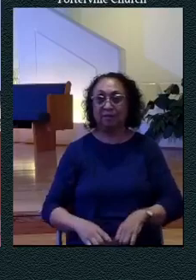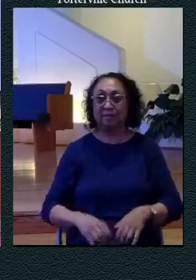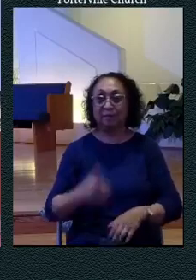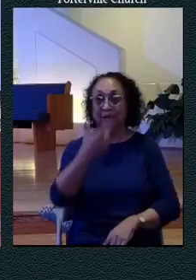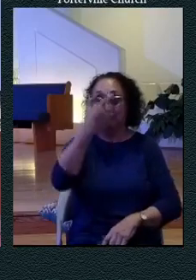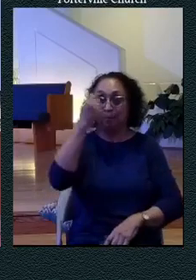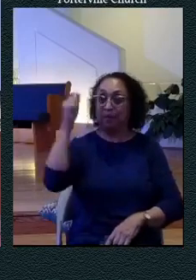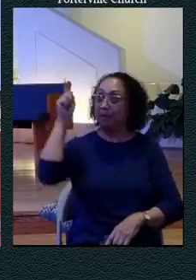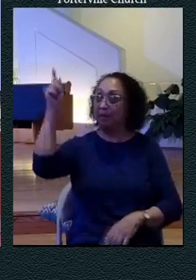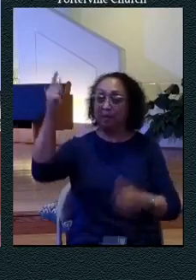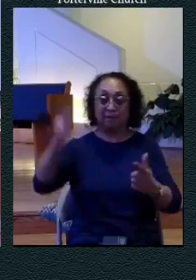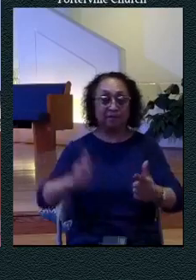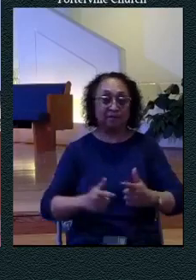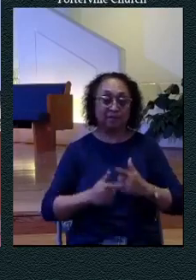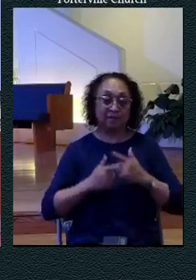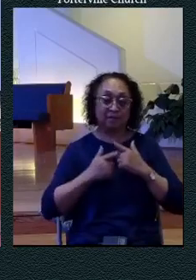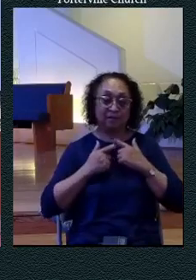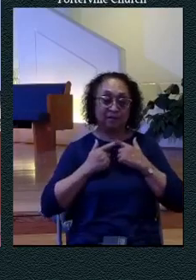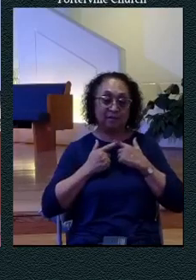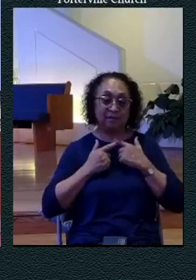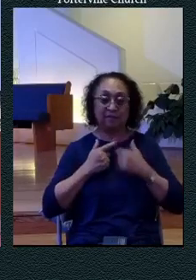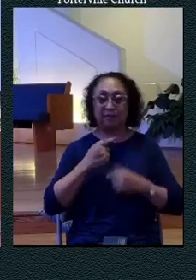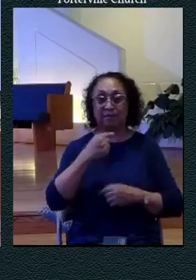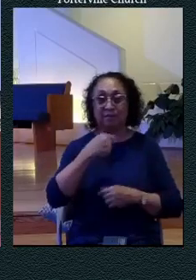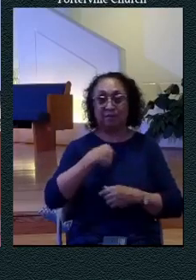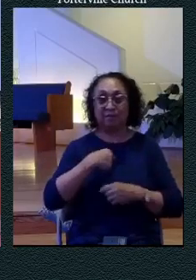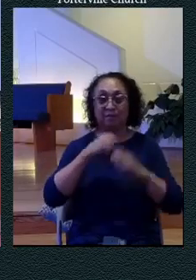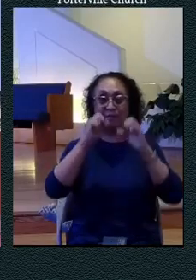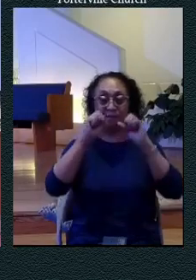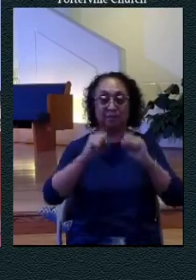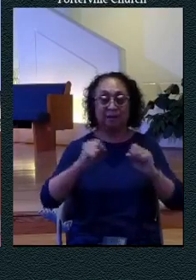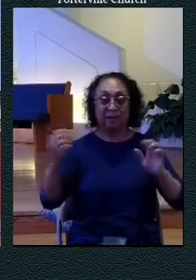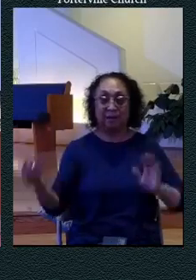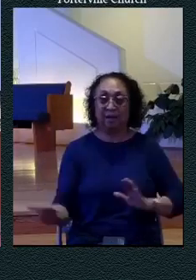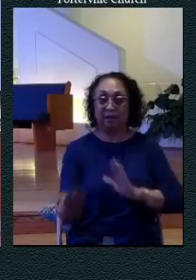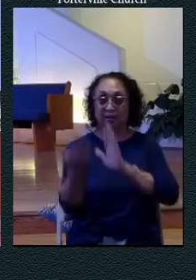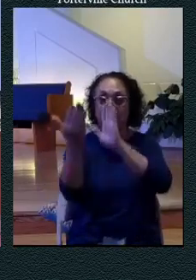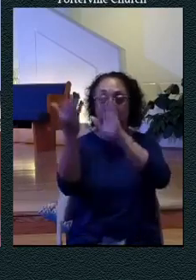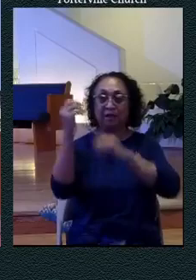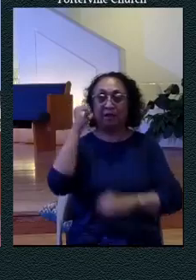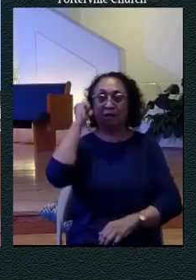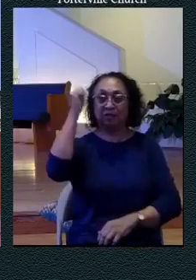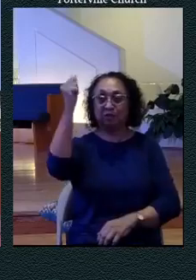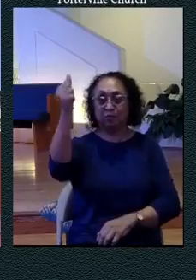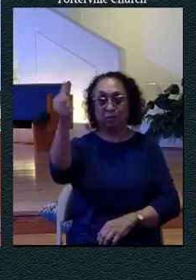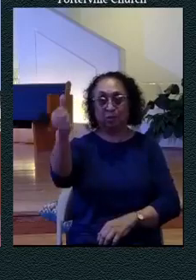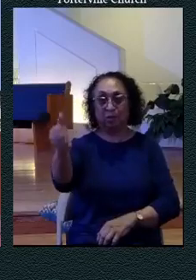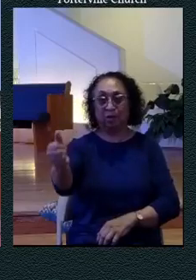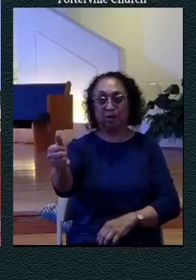lives. Because he lives, I can face